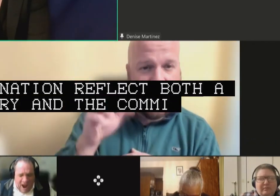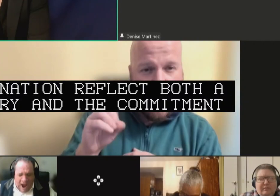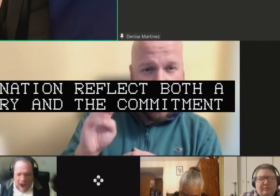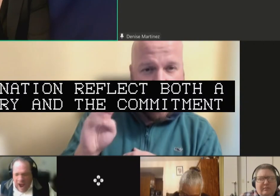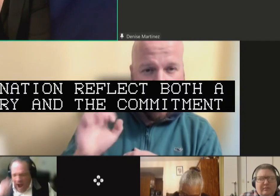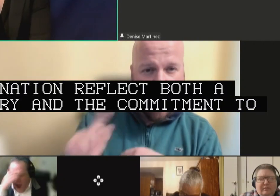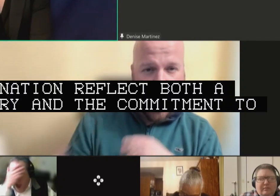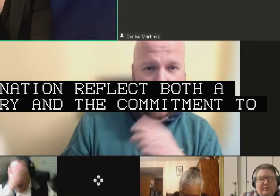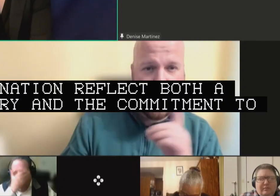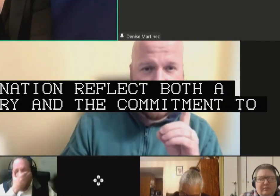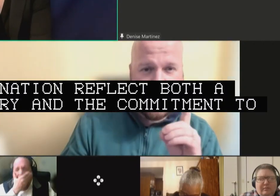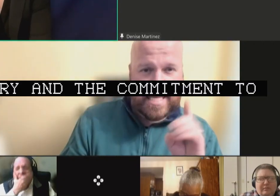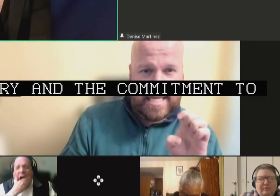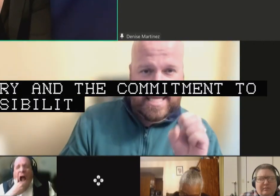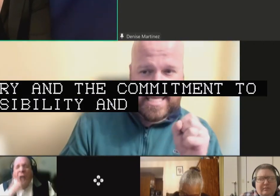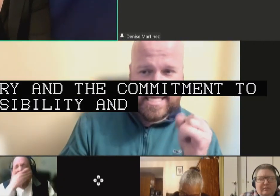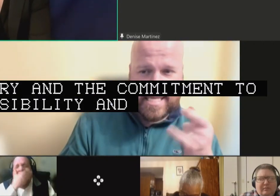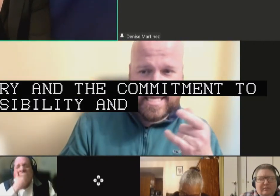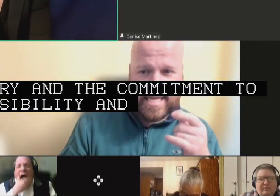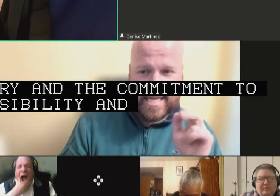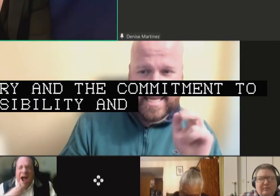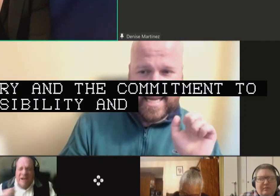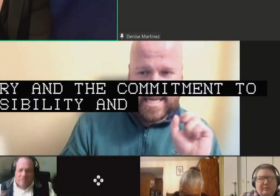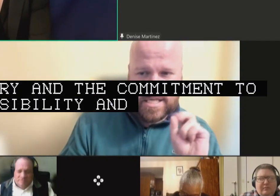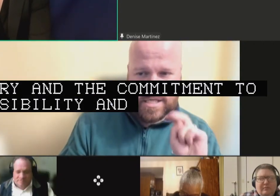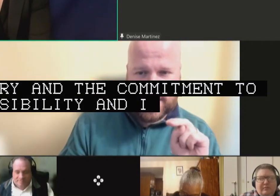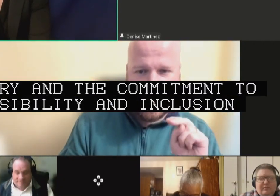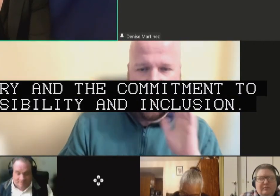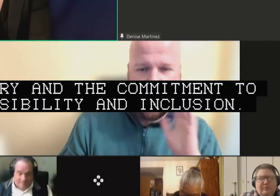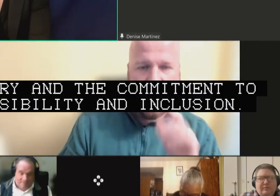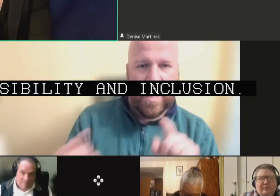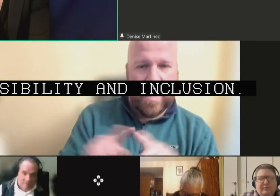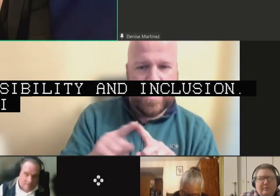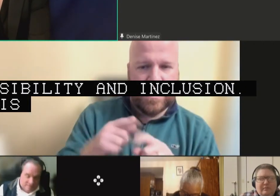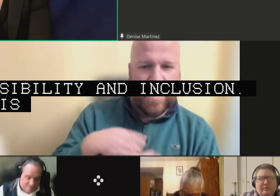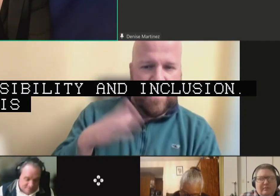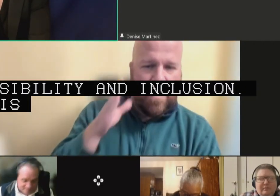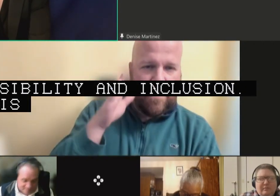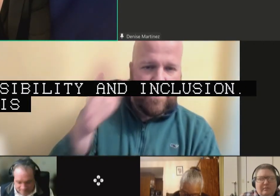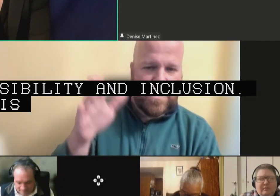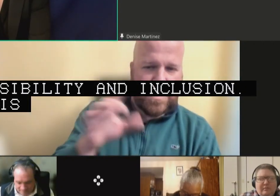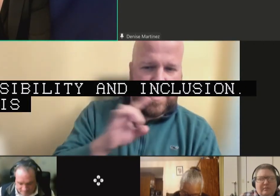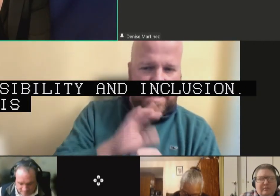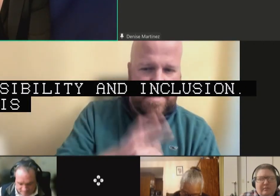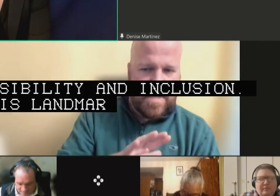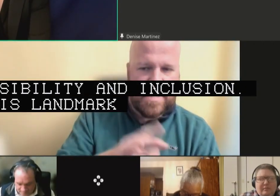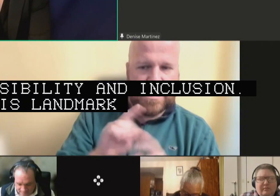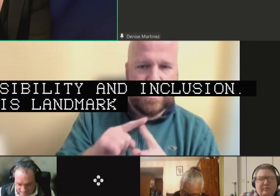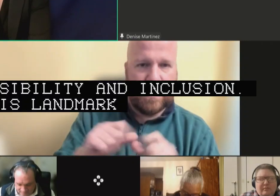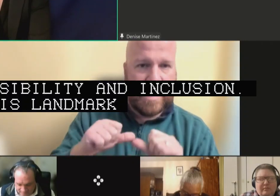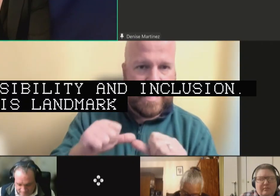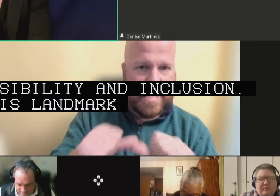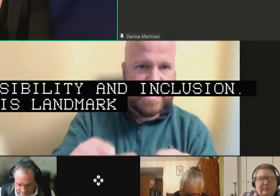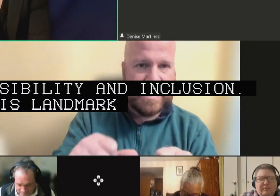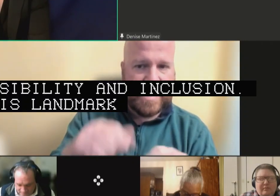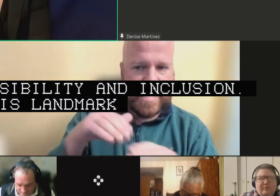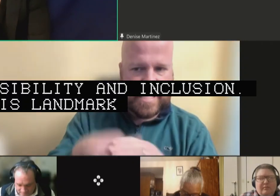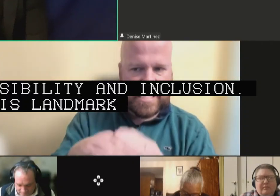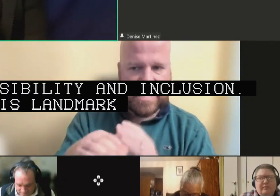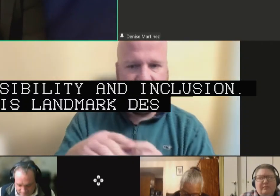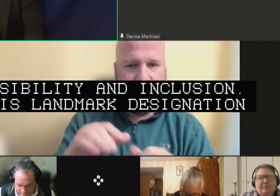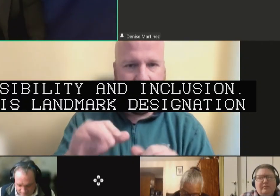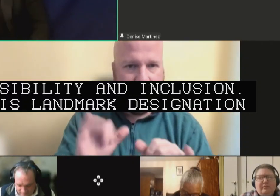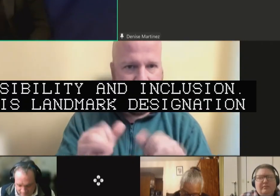So this landmark designation will also include future commitments